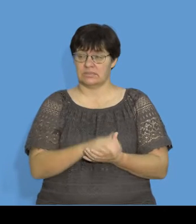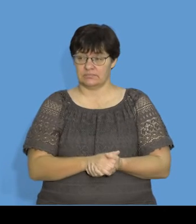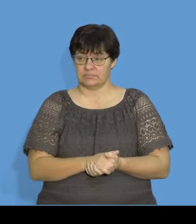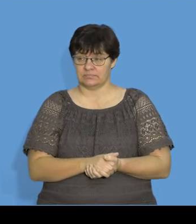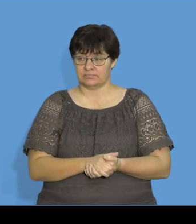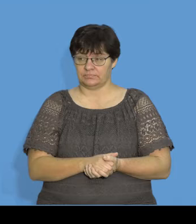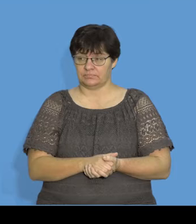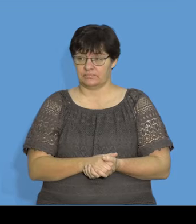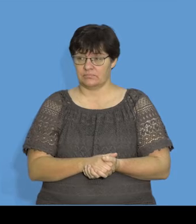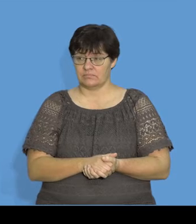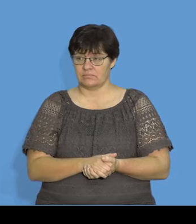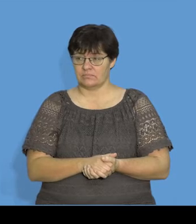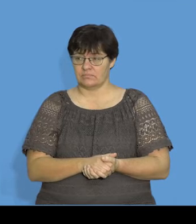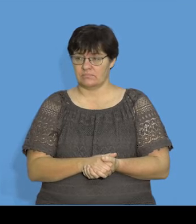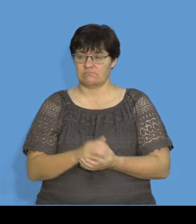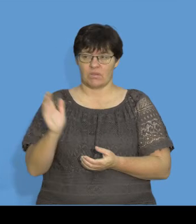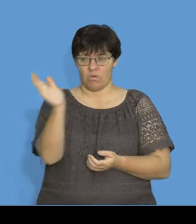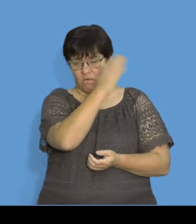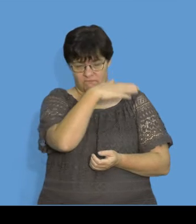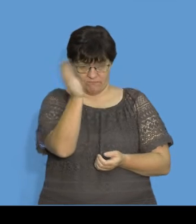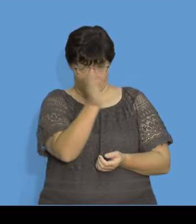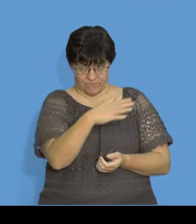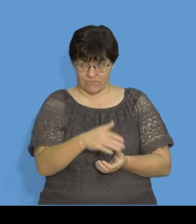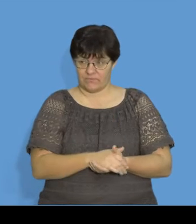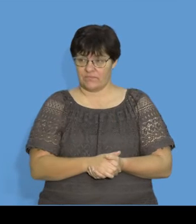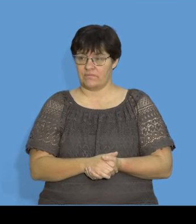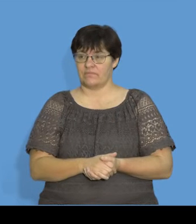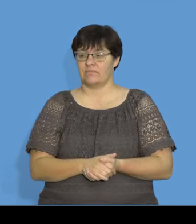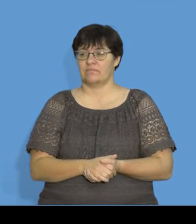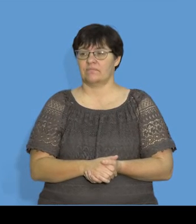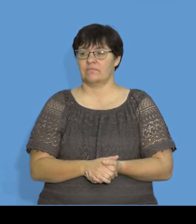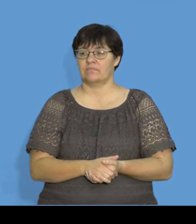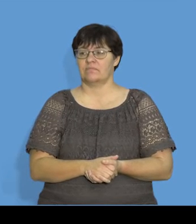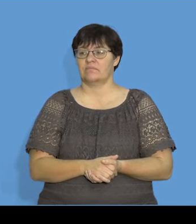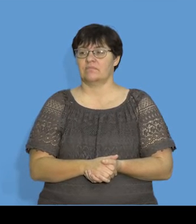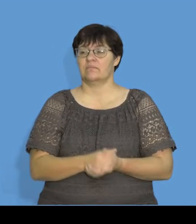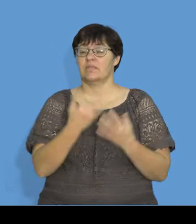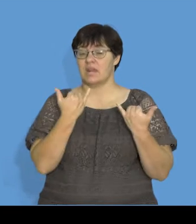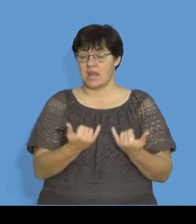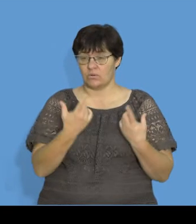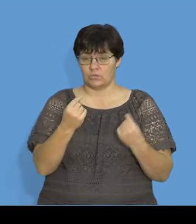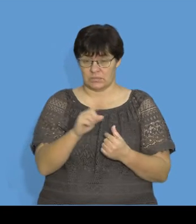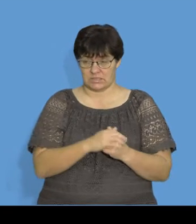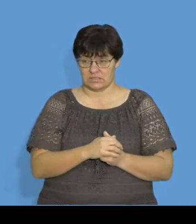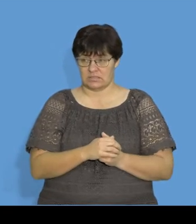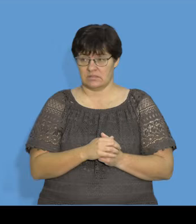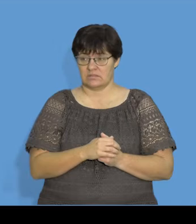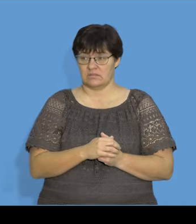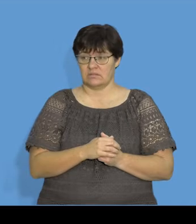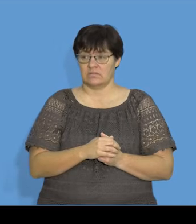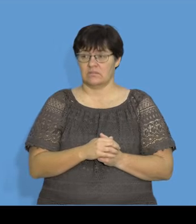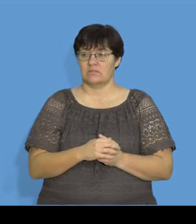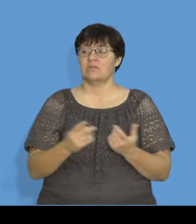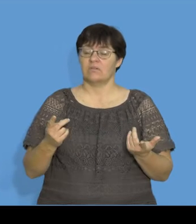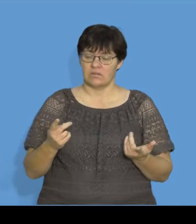here is let's get rid of this. I'm now going to do the